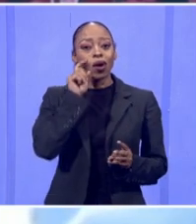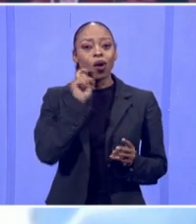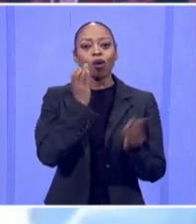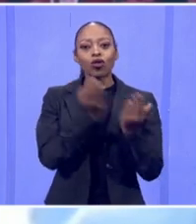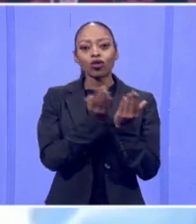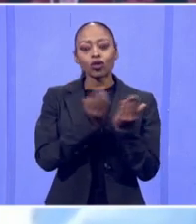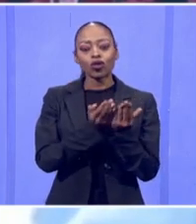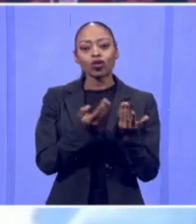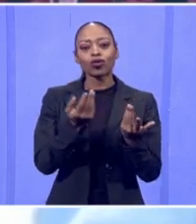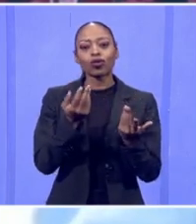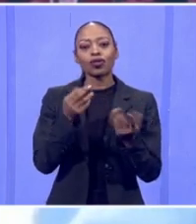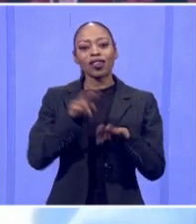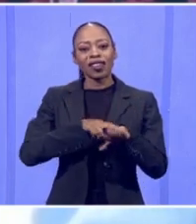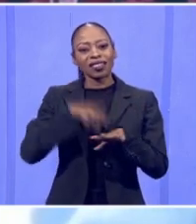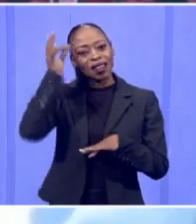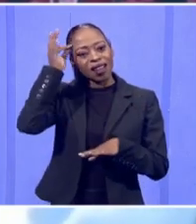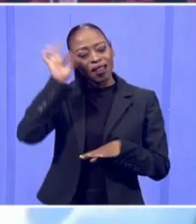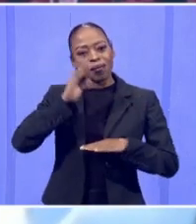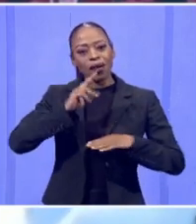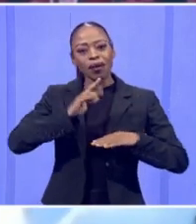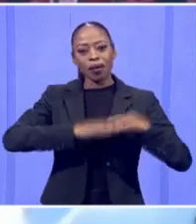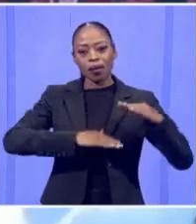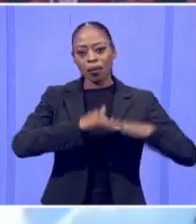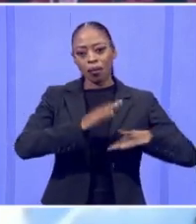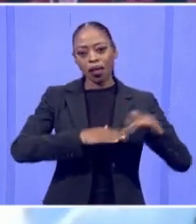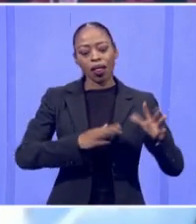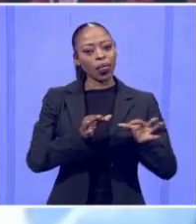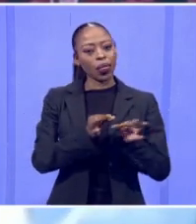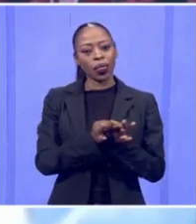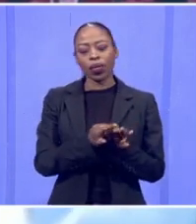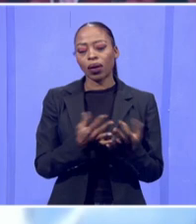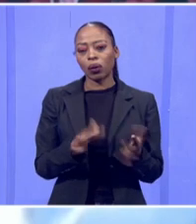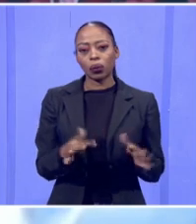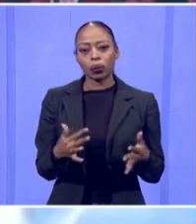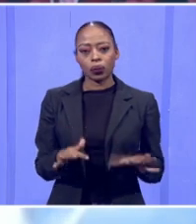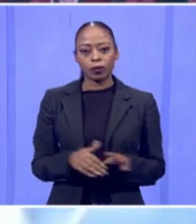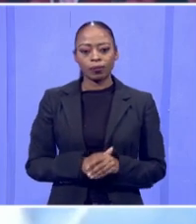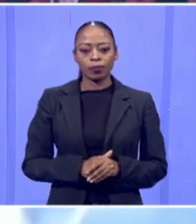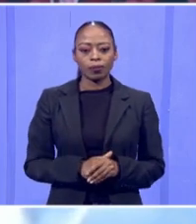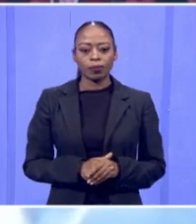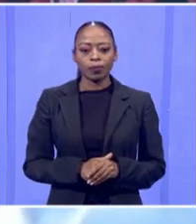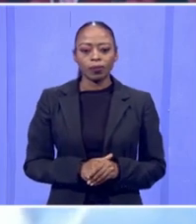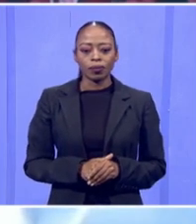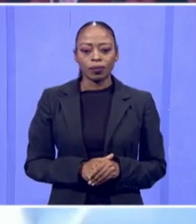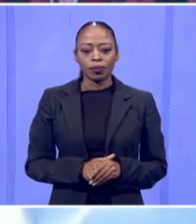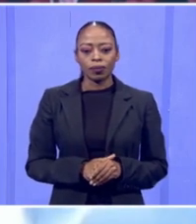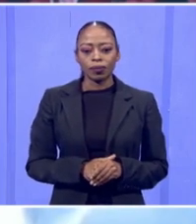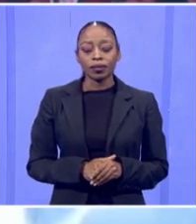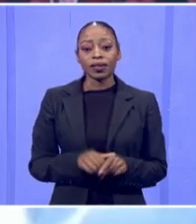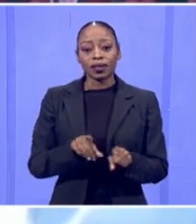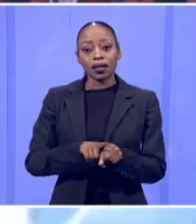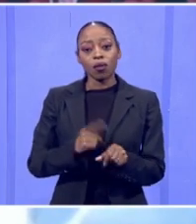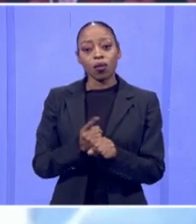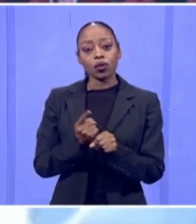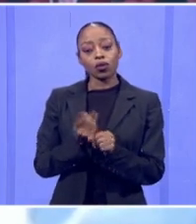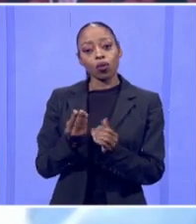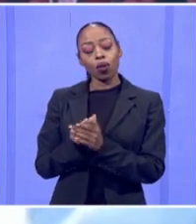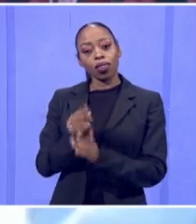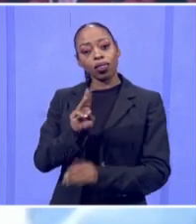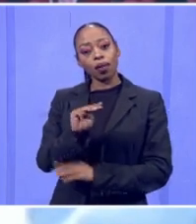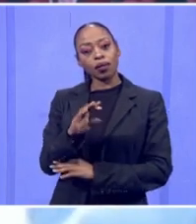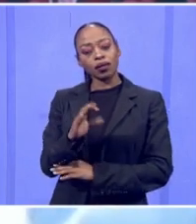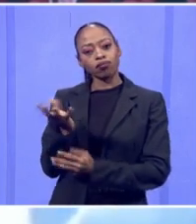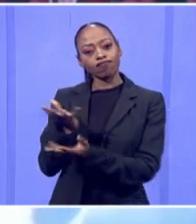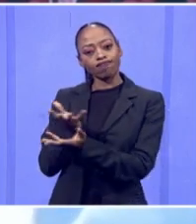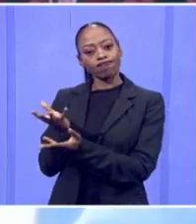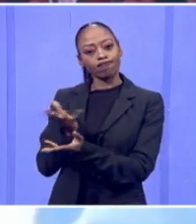apartheid. No staff room, no specialist rooms, very few ablutions. We're discussing with the MEC to say we have to